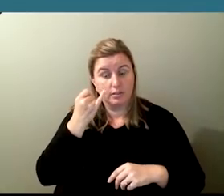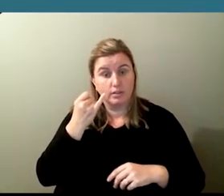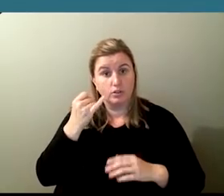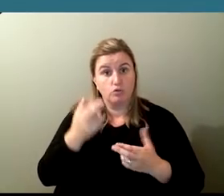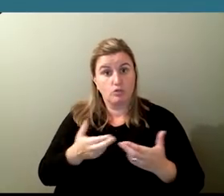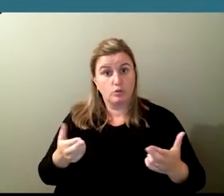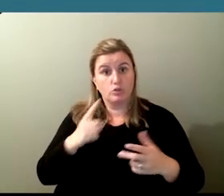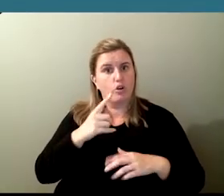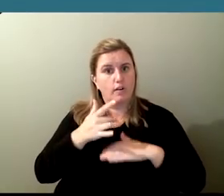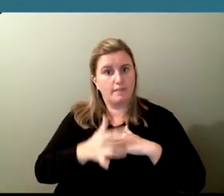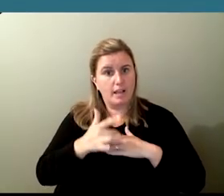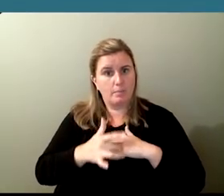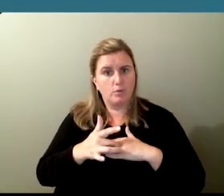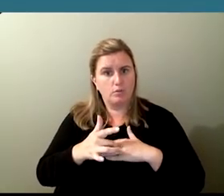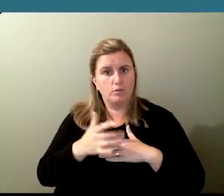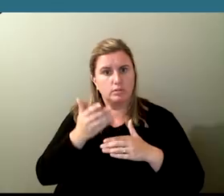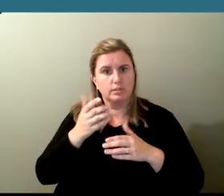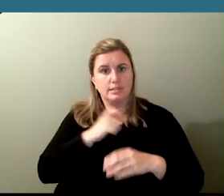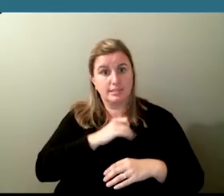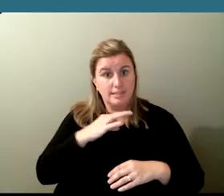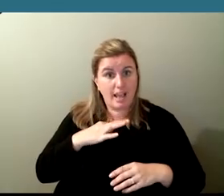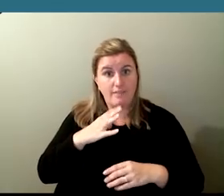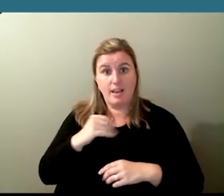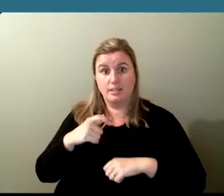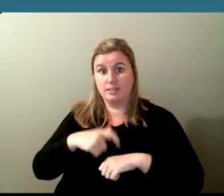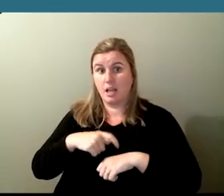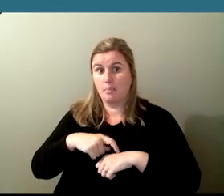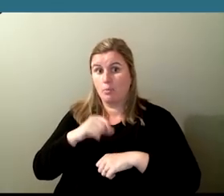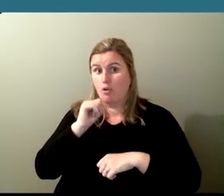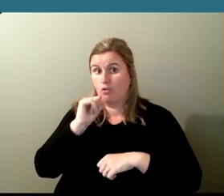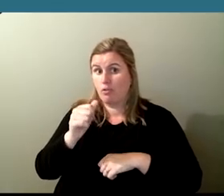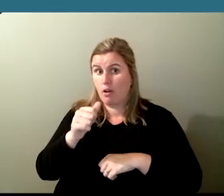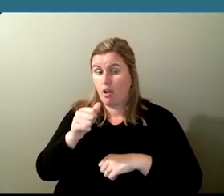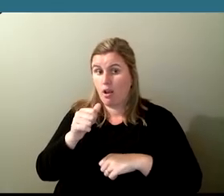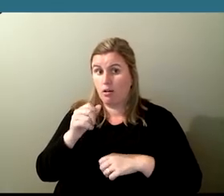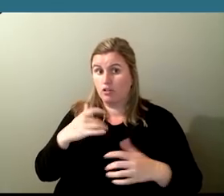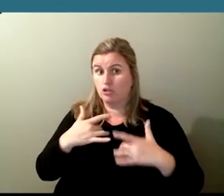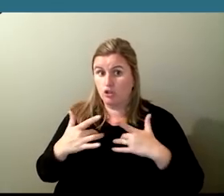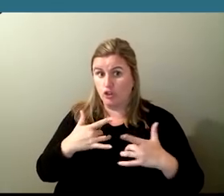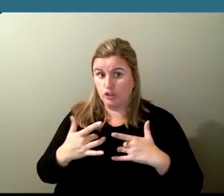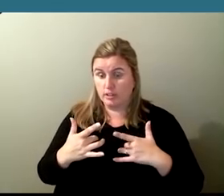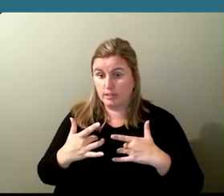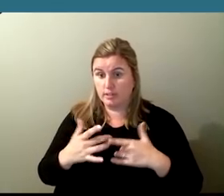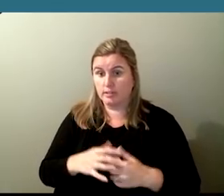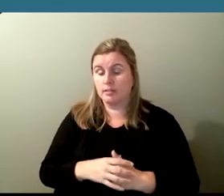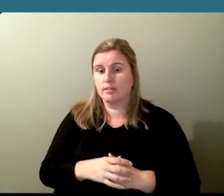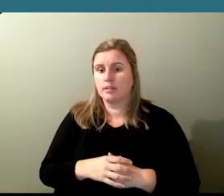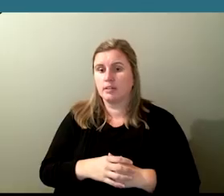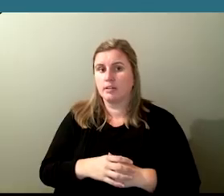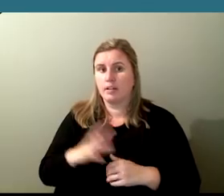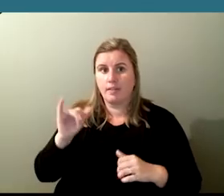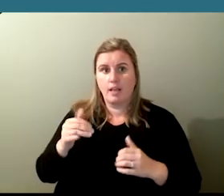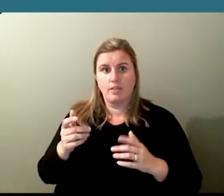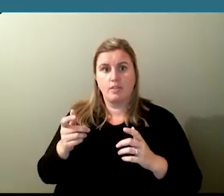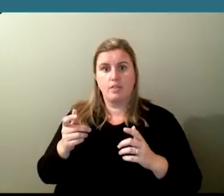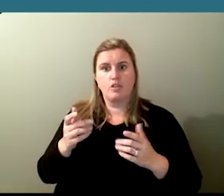resources are available, staff and time are not really of concern, you know, the recommendation is